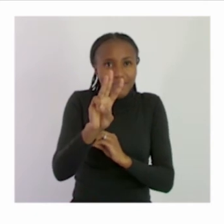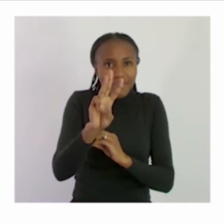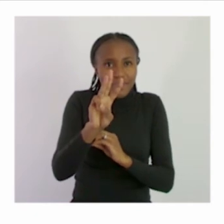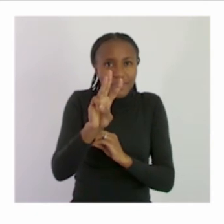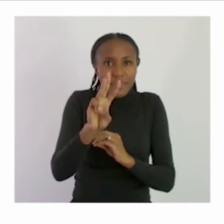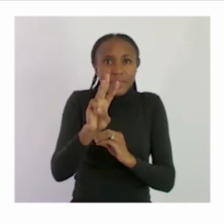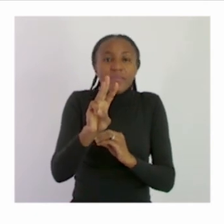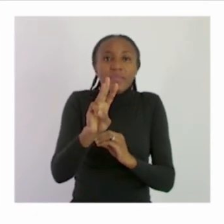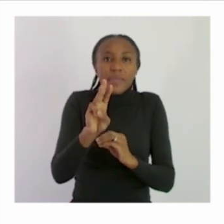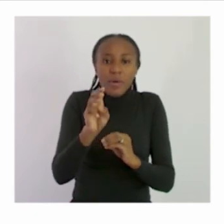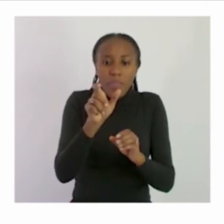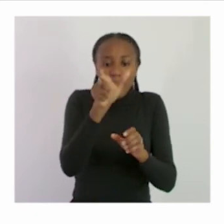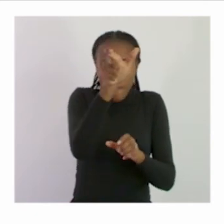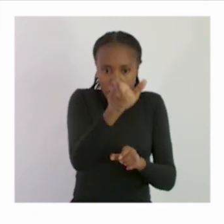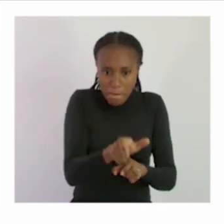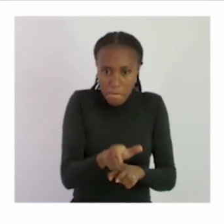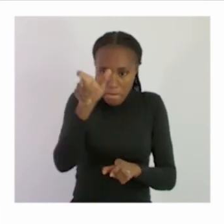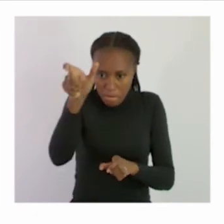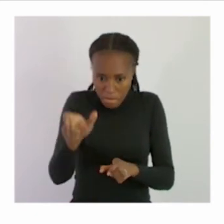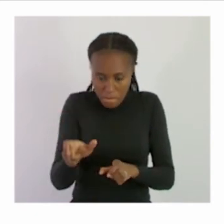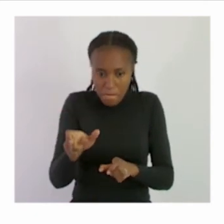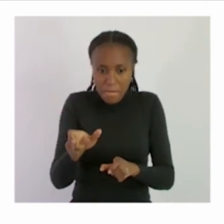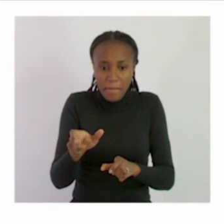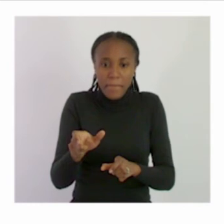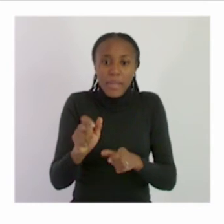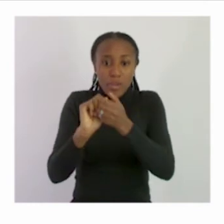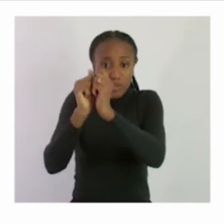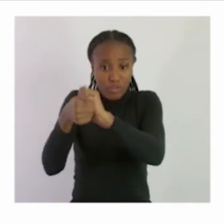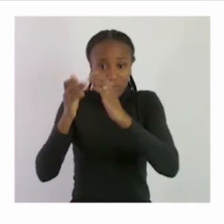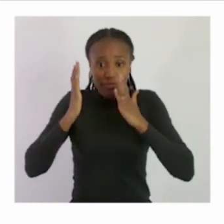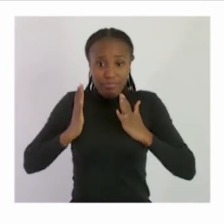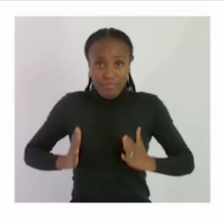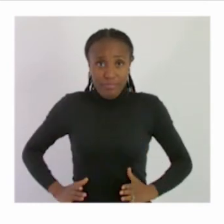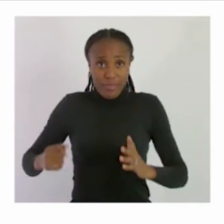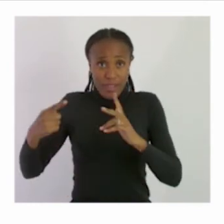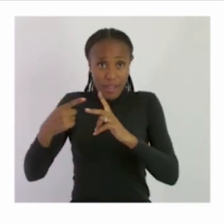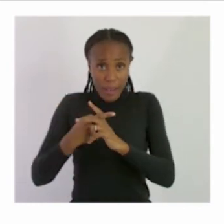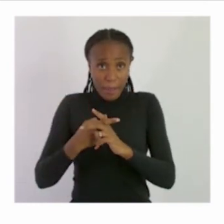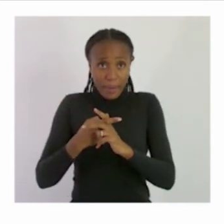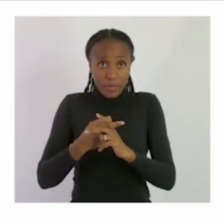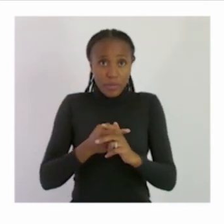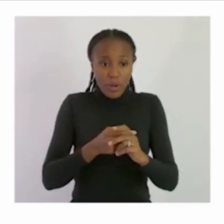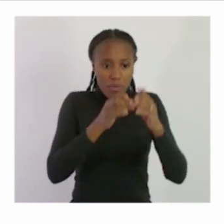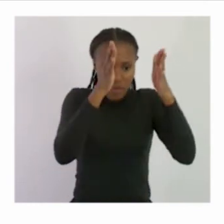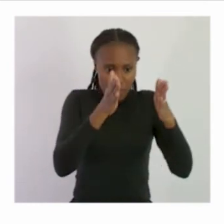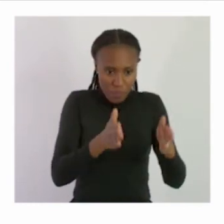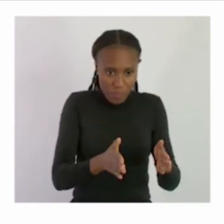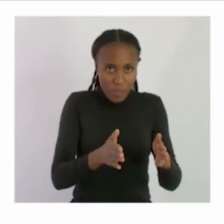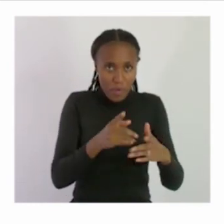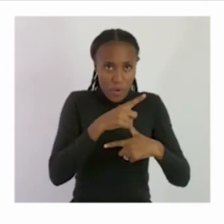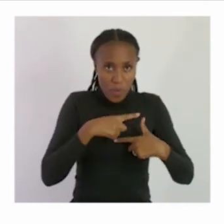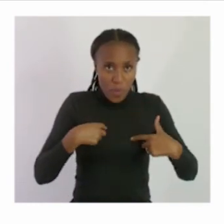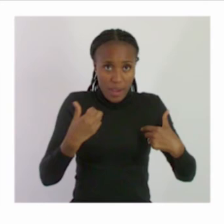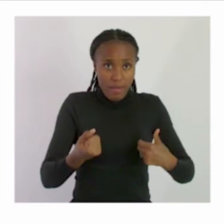Complete the table by describing the main physical changes that can occur at each stage in the human life cycle. So what are